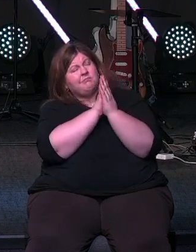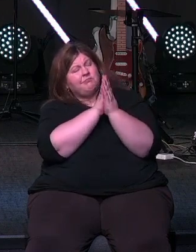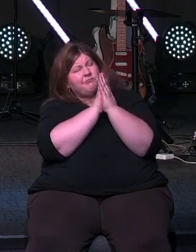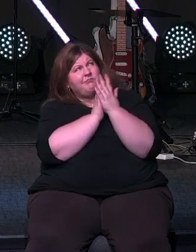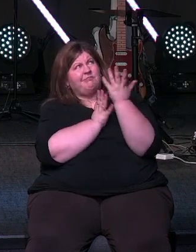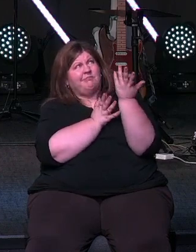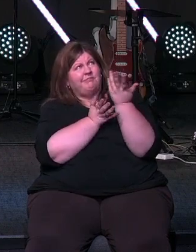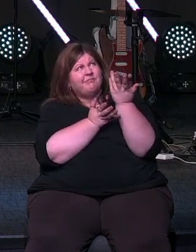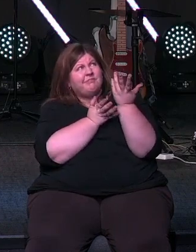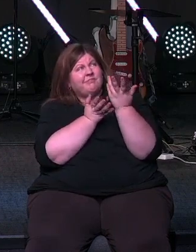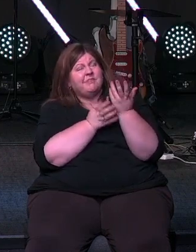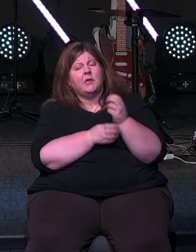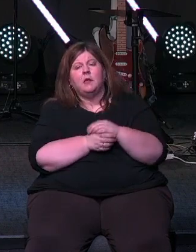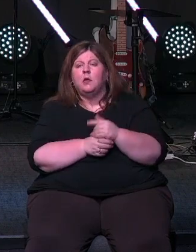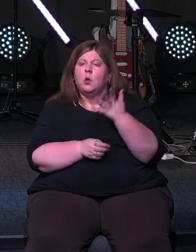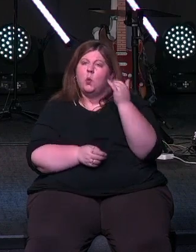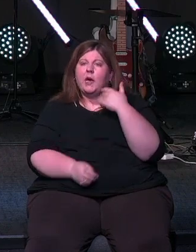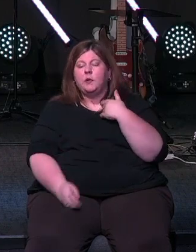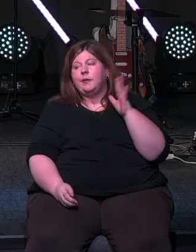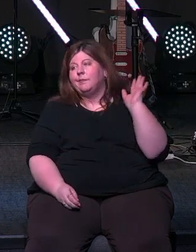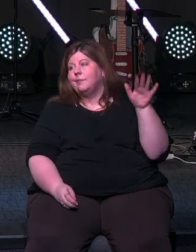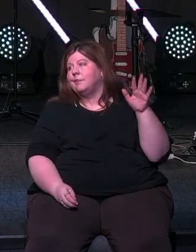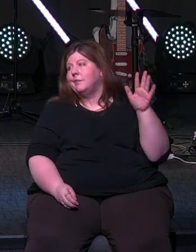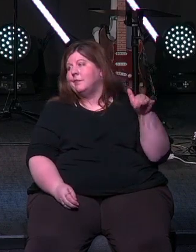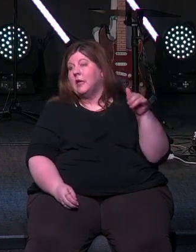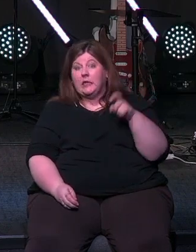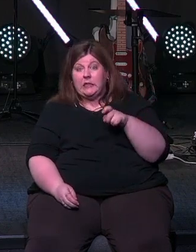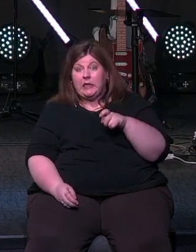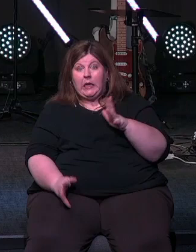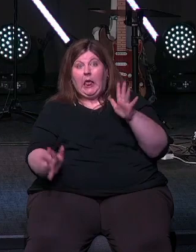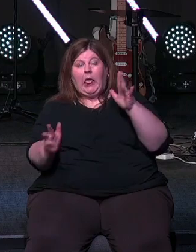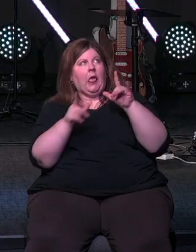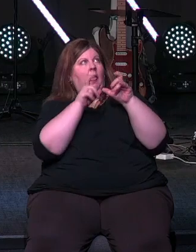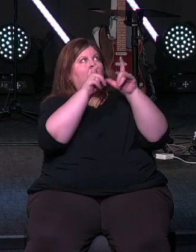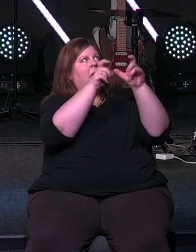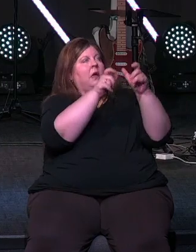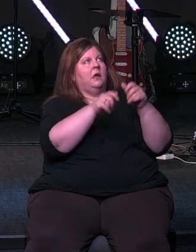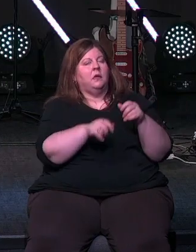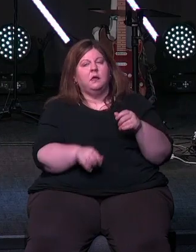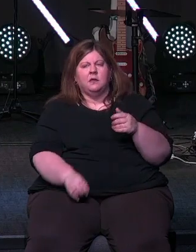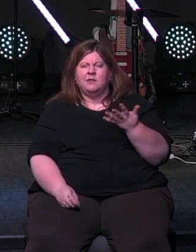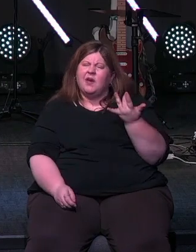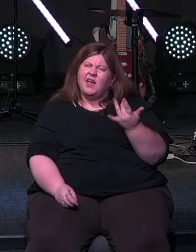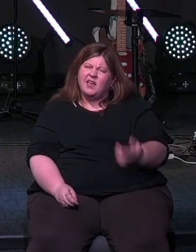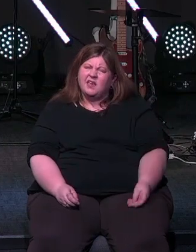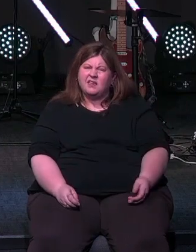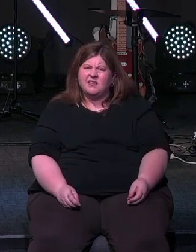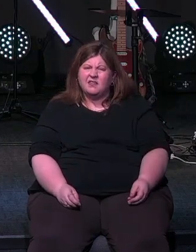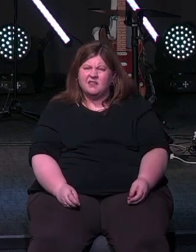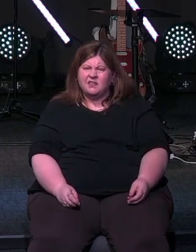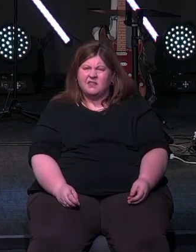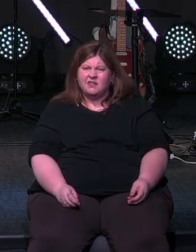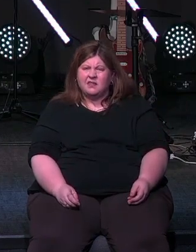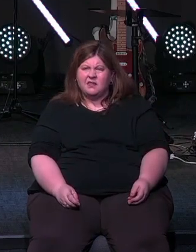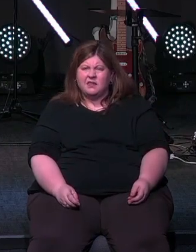Why do we often come to him when we need something, but we don't often come to him when we don't? Why?